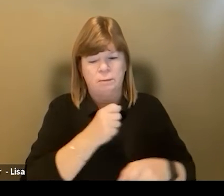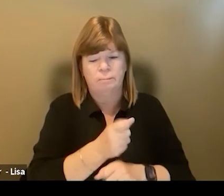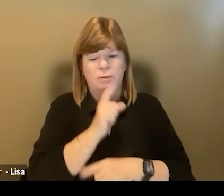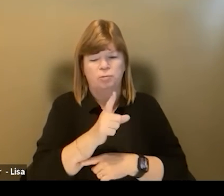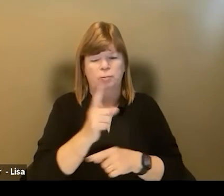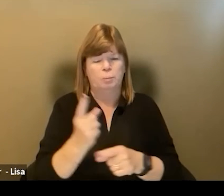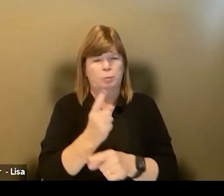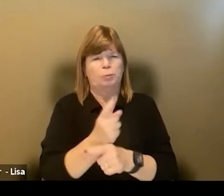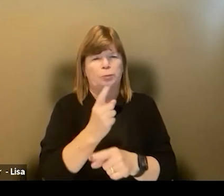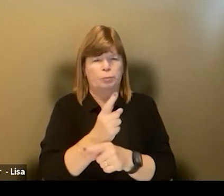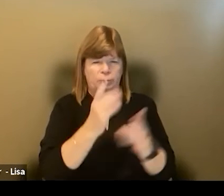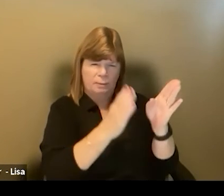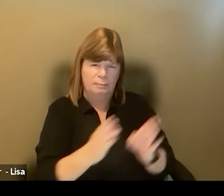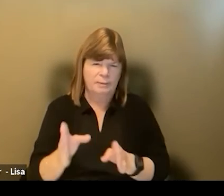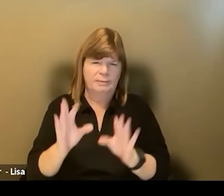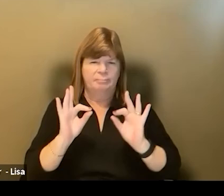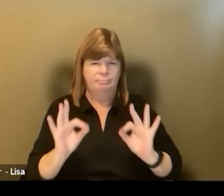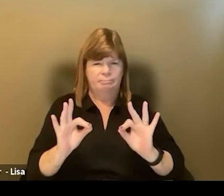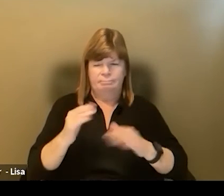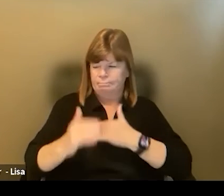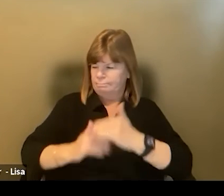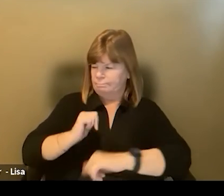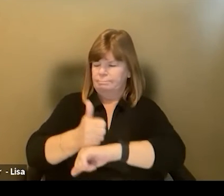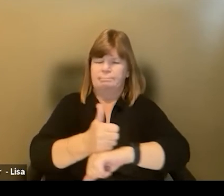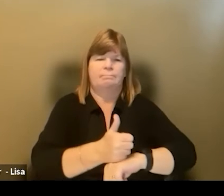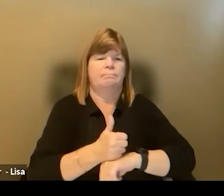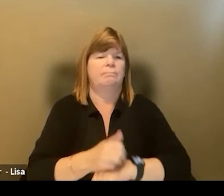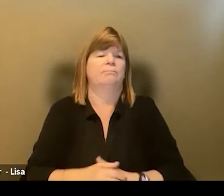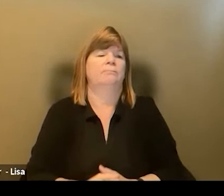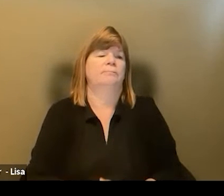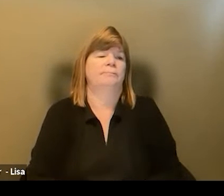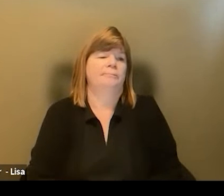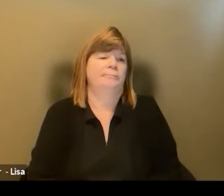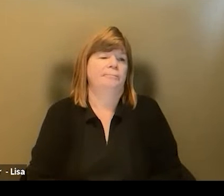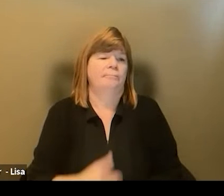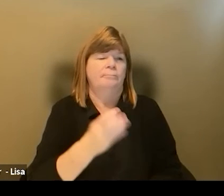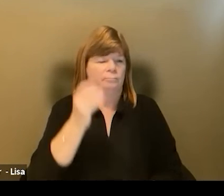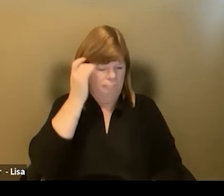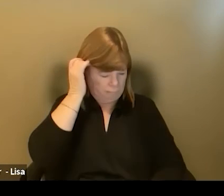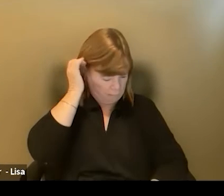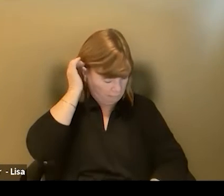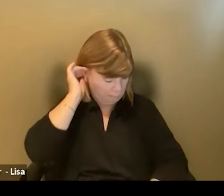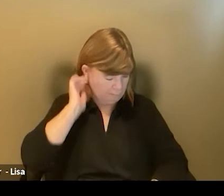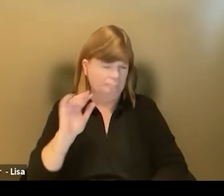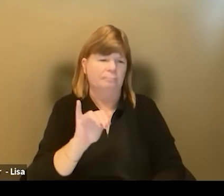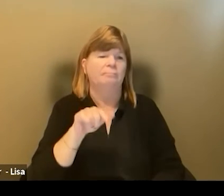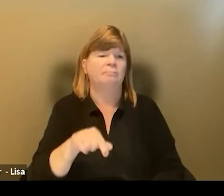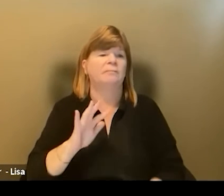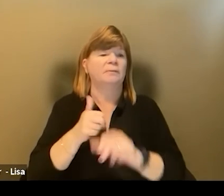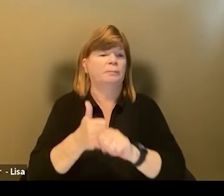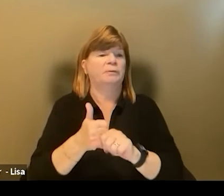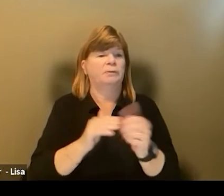appropriate service planning and continuity of care practices are in place. Also, this updated waiver